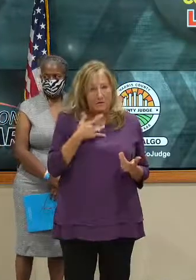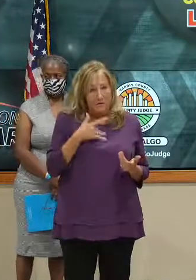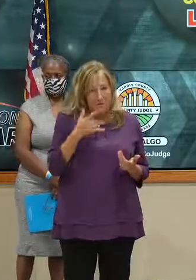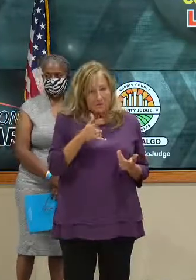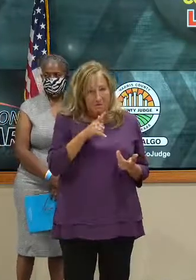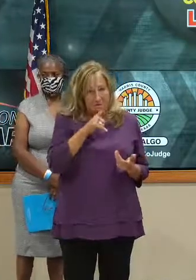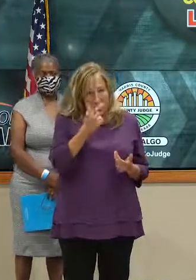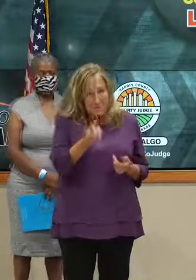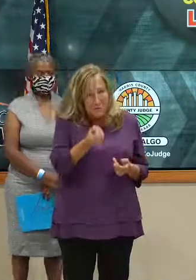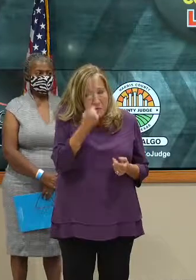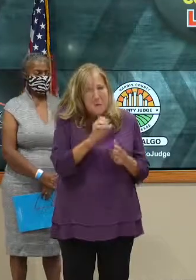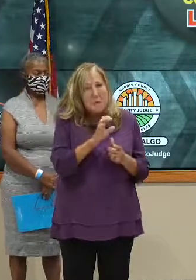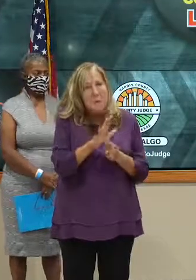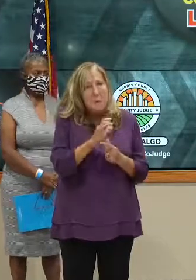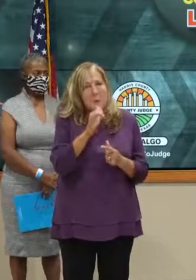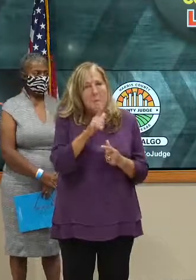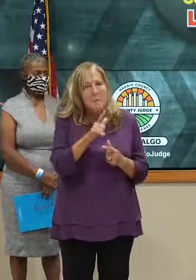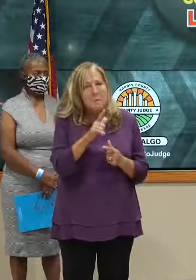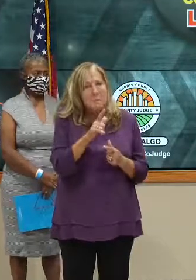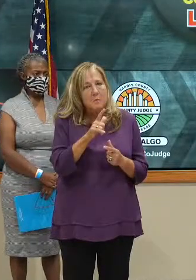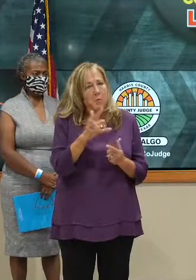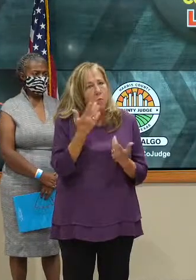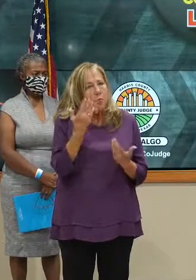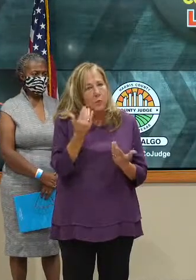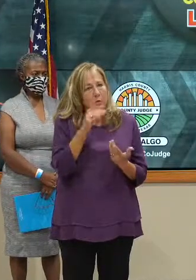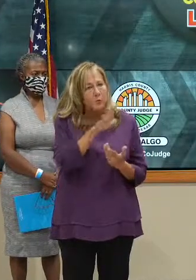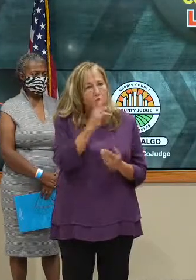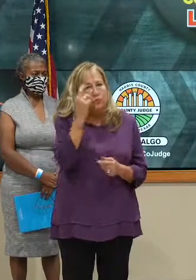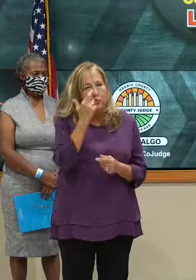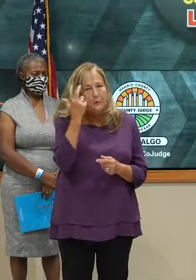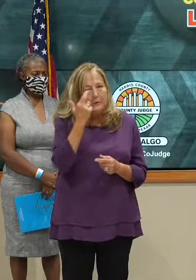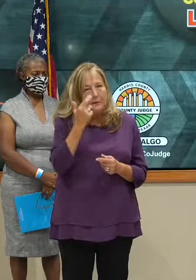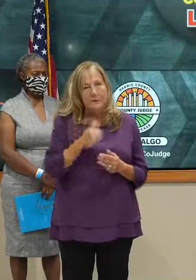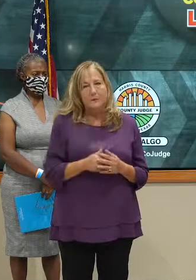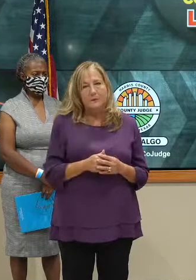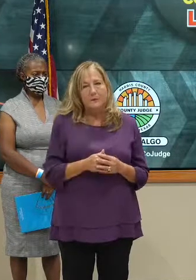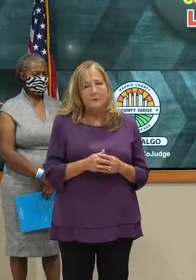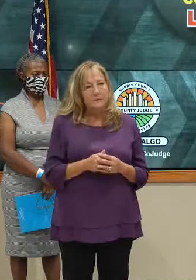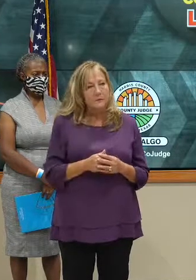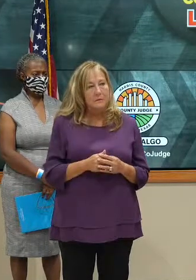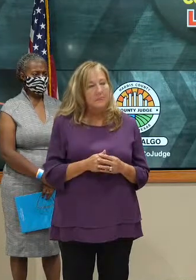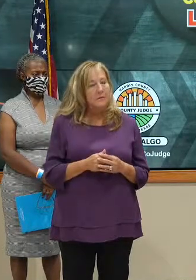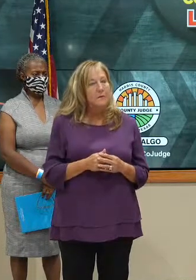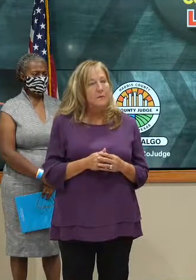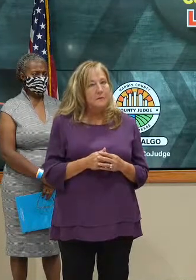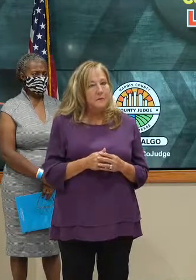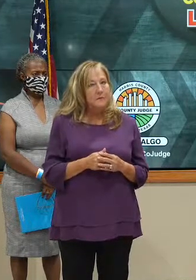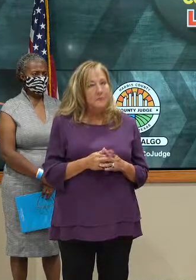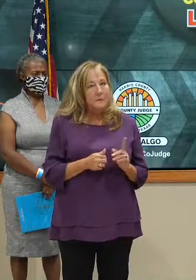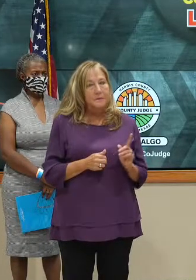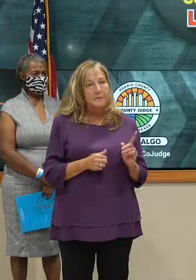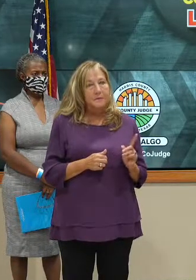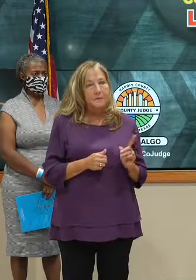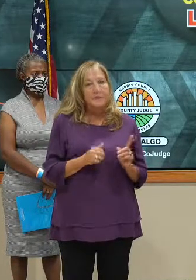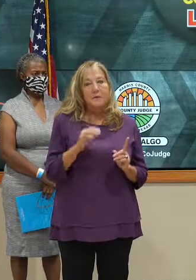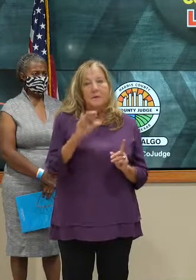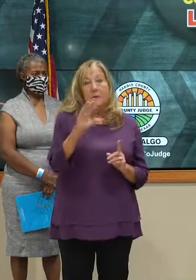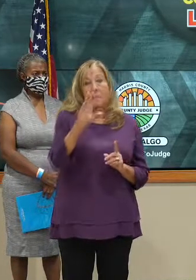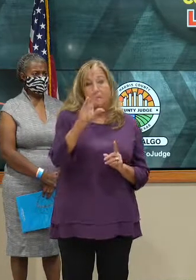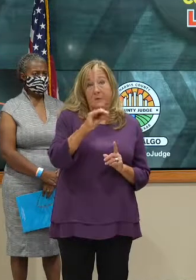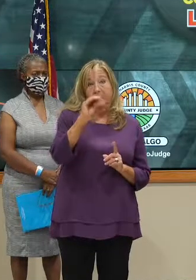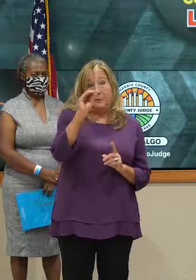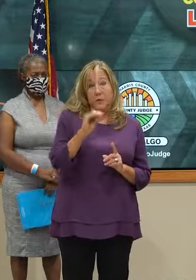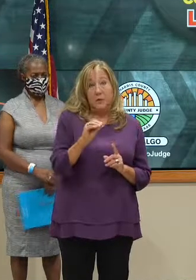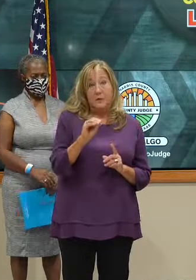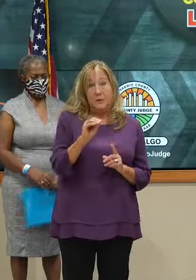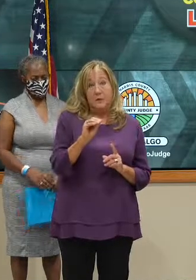do you break through that? Right now, about 50% of the total population has gotten the vaccine. If we look at